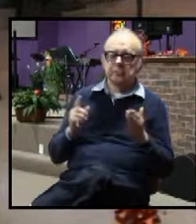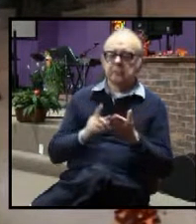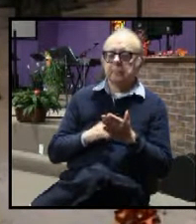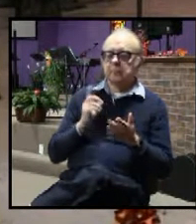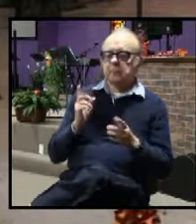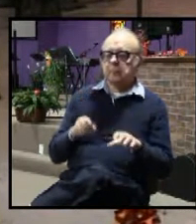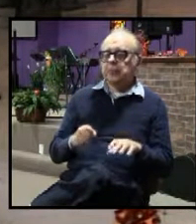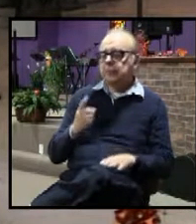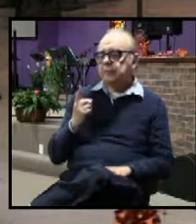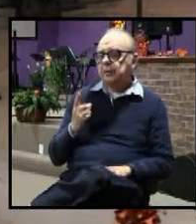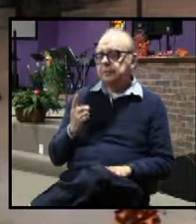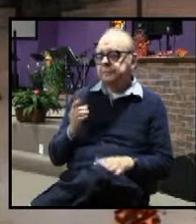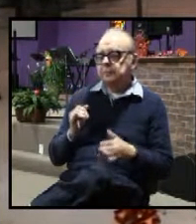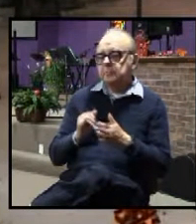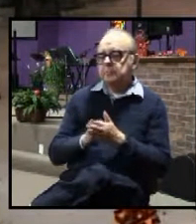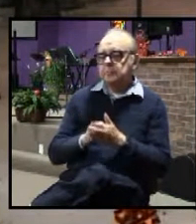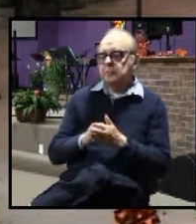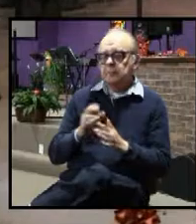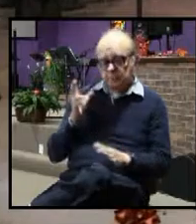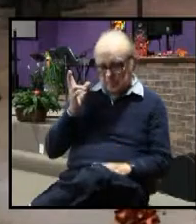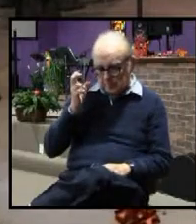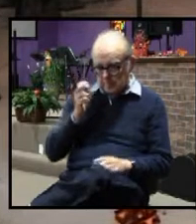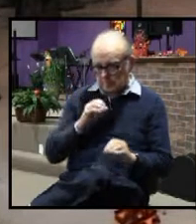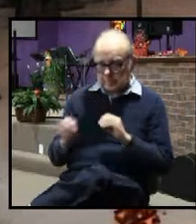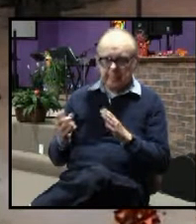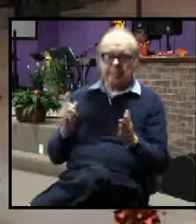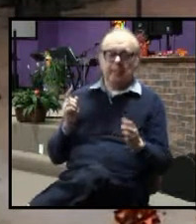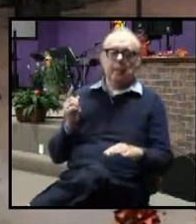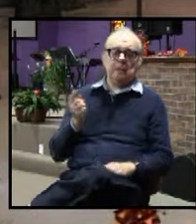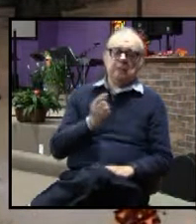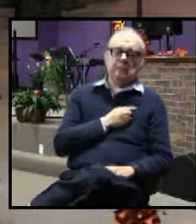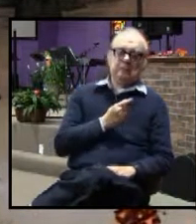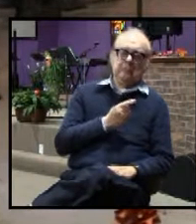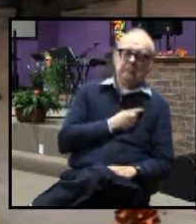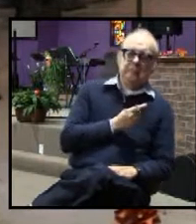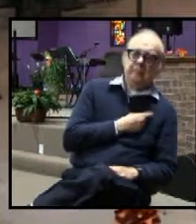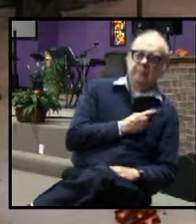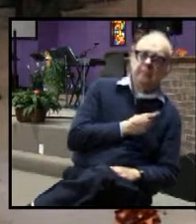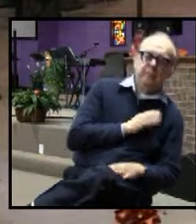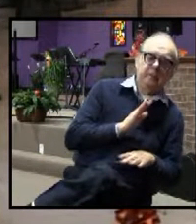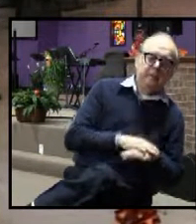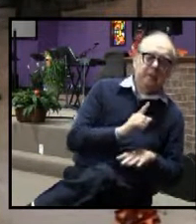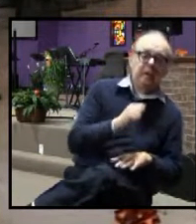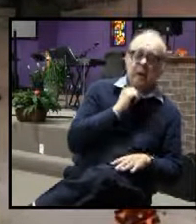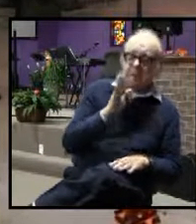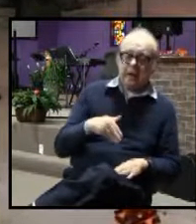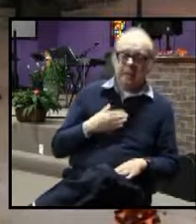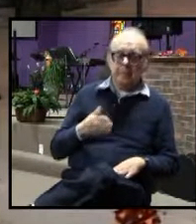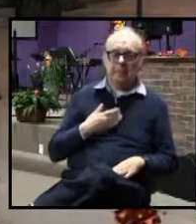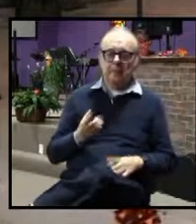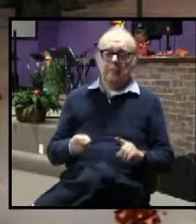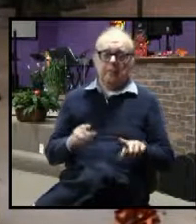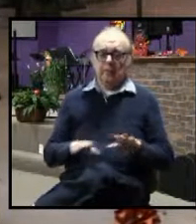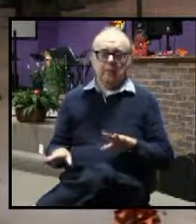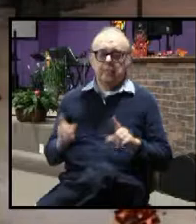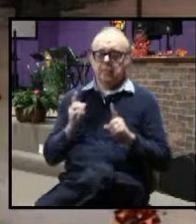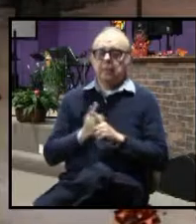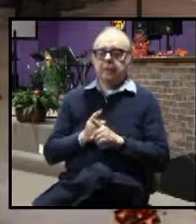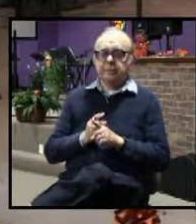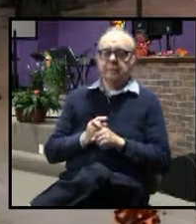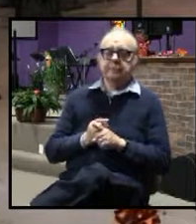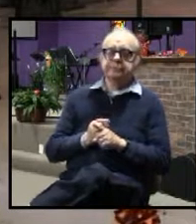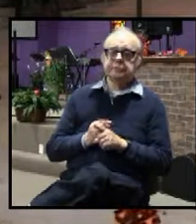And sometimes what you've got to understand is that Satan puts guilt trips on us. Now, I'm not saying be happy because you